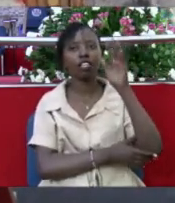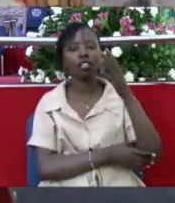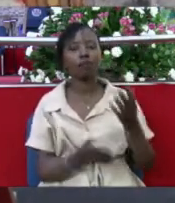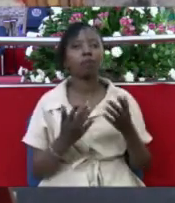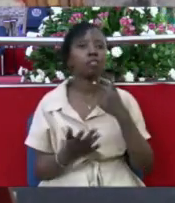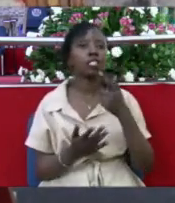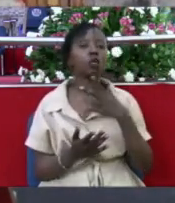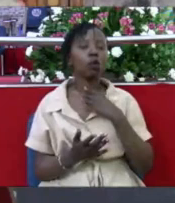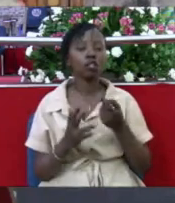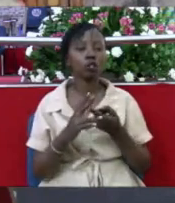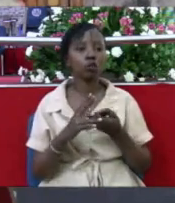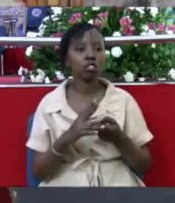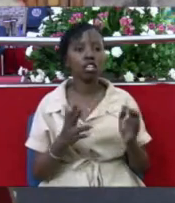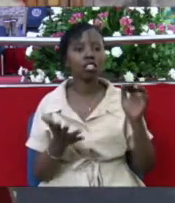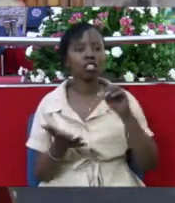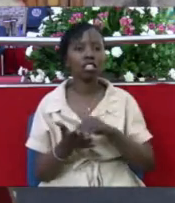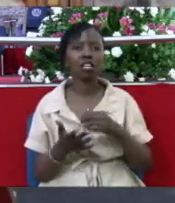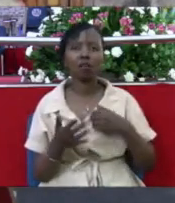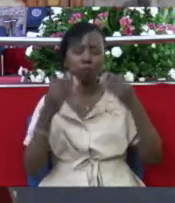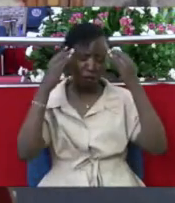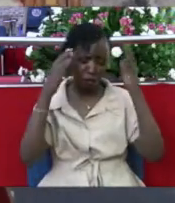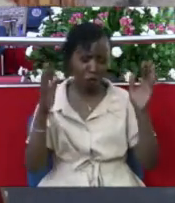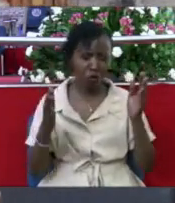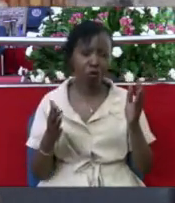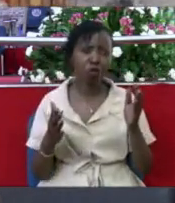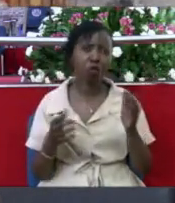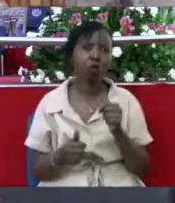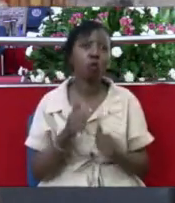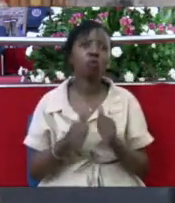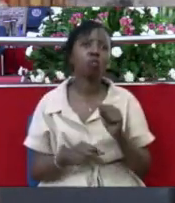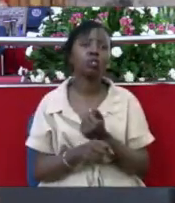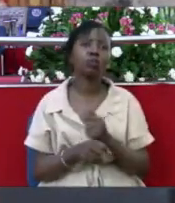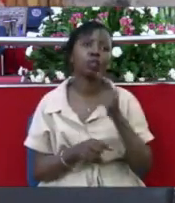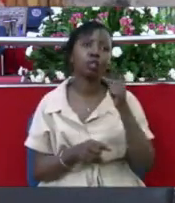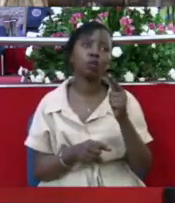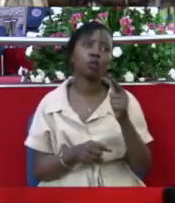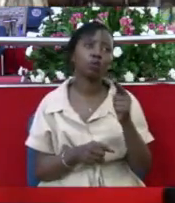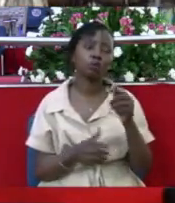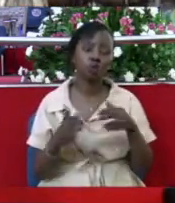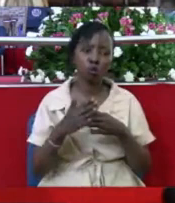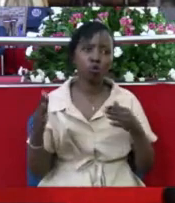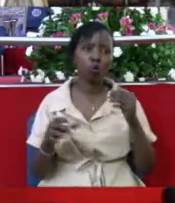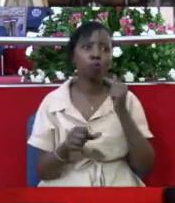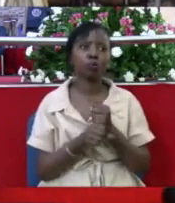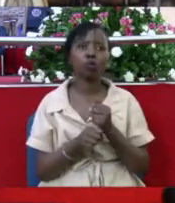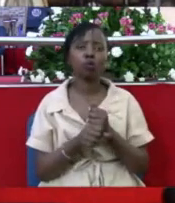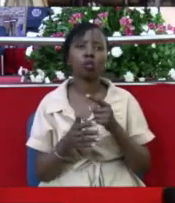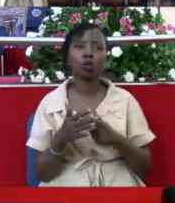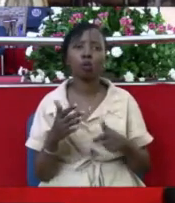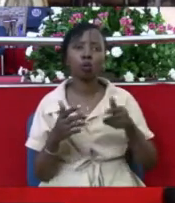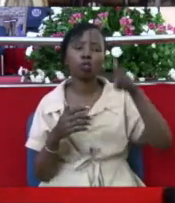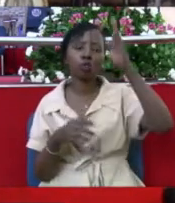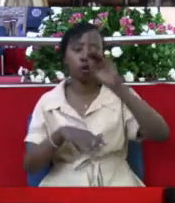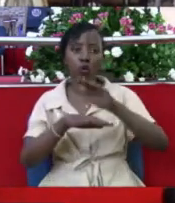restarting, I don't know what may have made you to stop doing what you are called to do, or